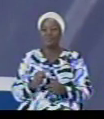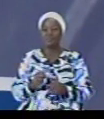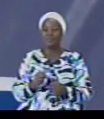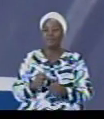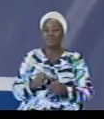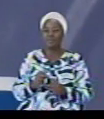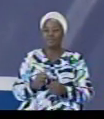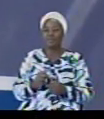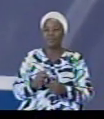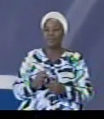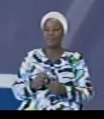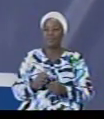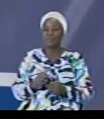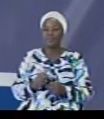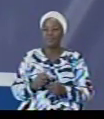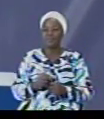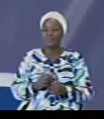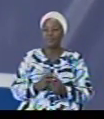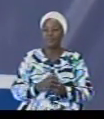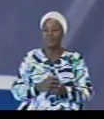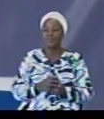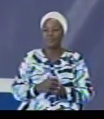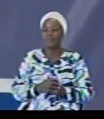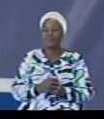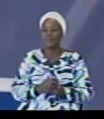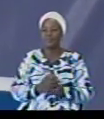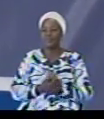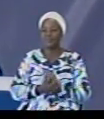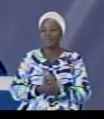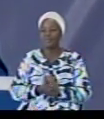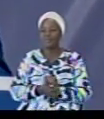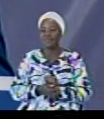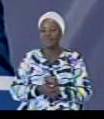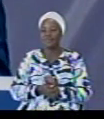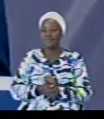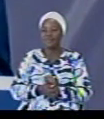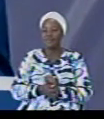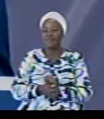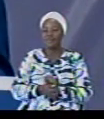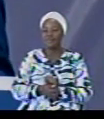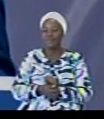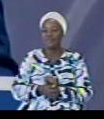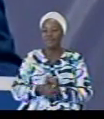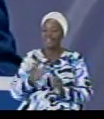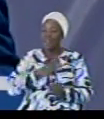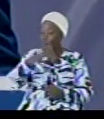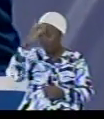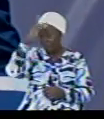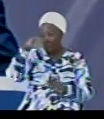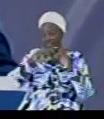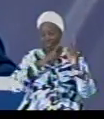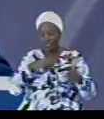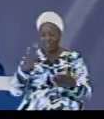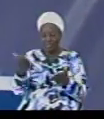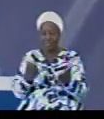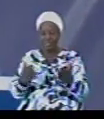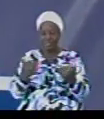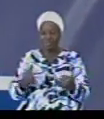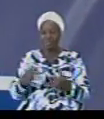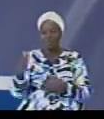And I want our supervisors to please raise up their flags. Our Father in the Lord is already here. You are welcome,